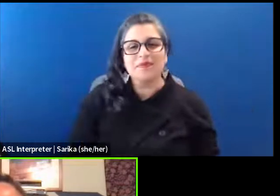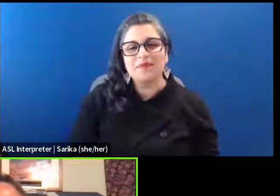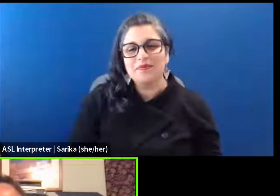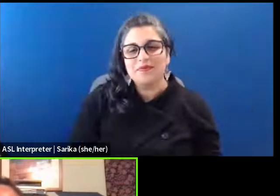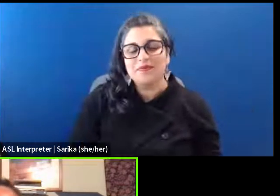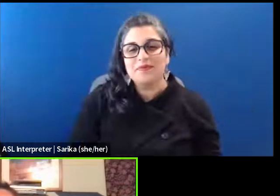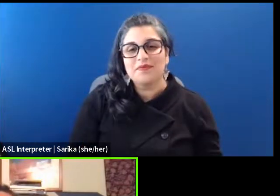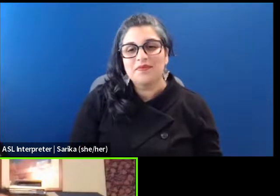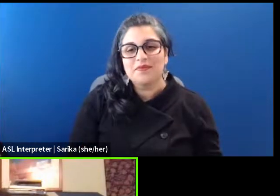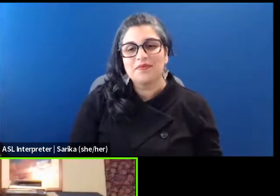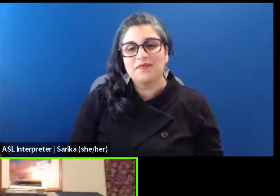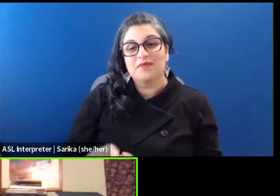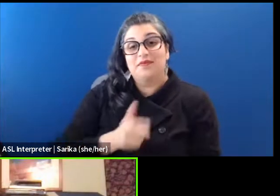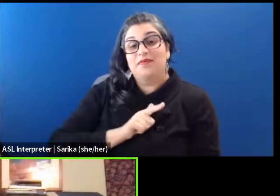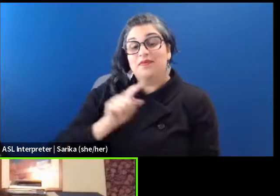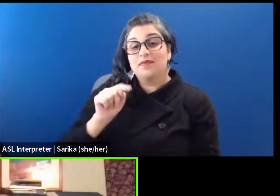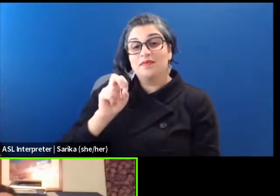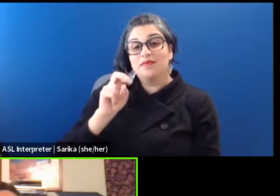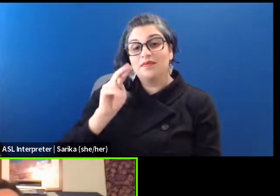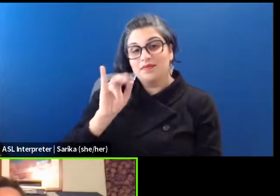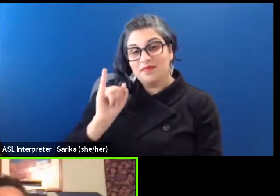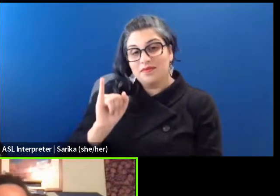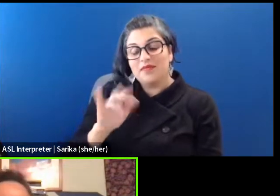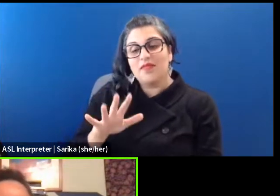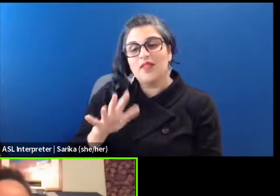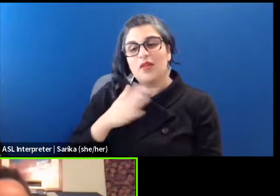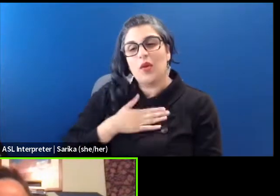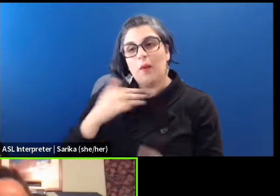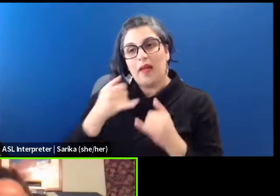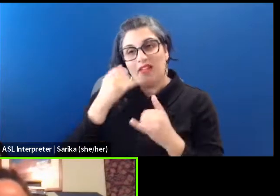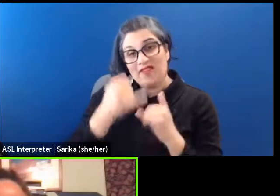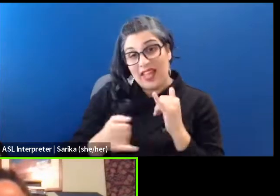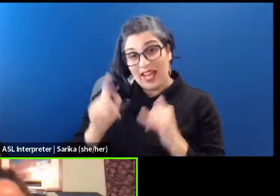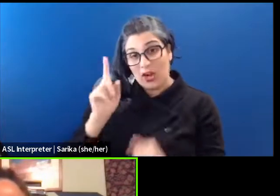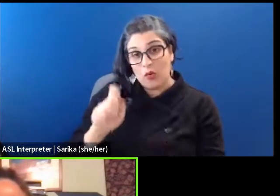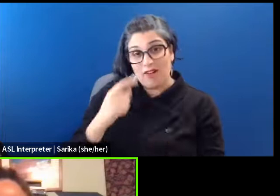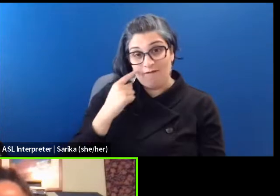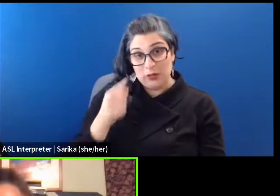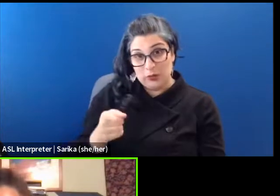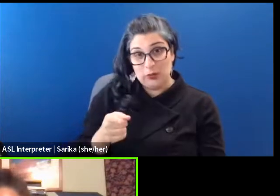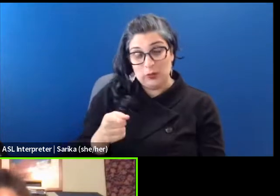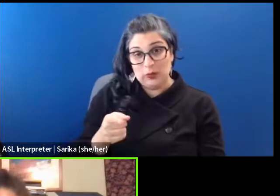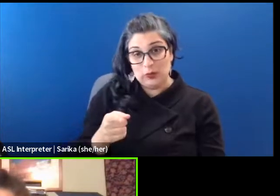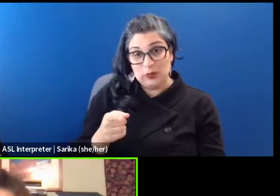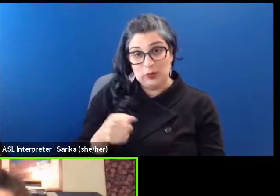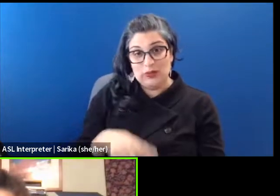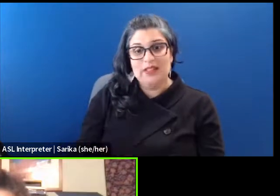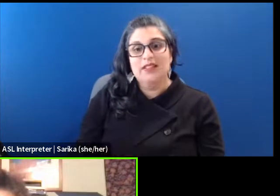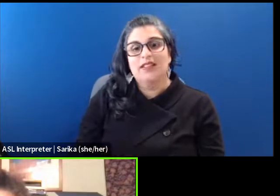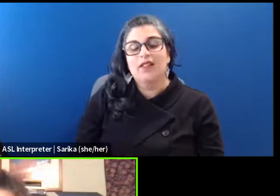So I guess my final question for you is,